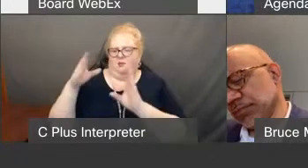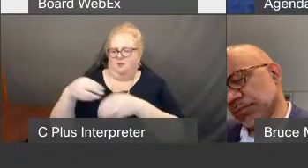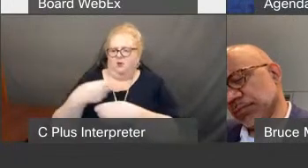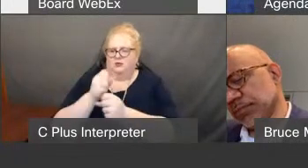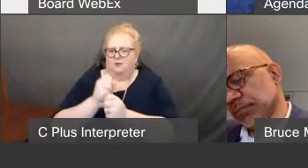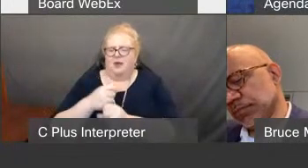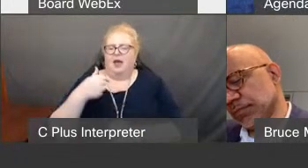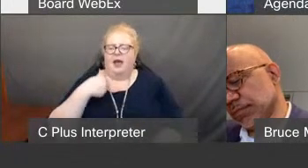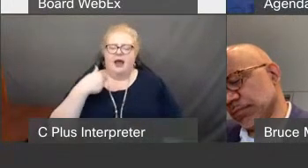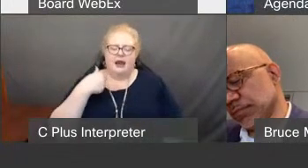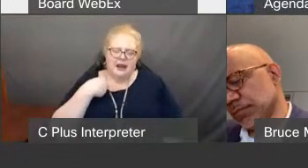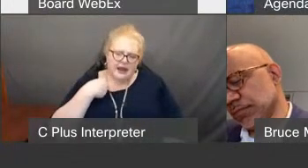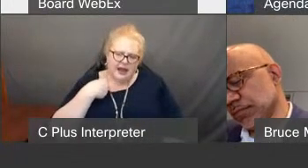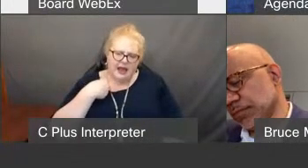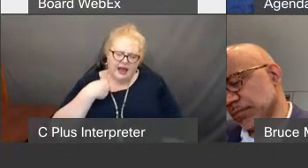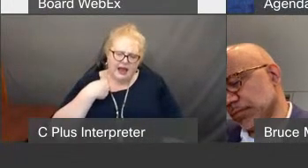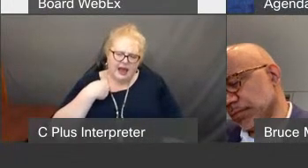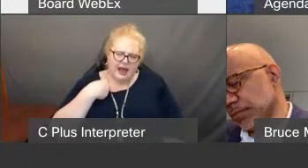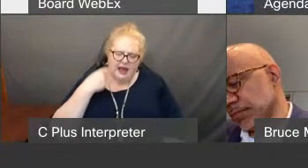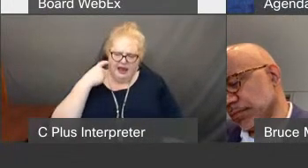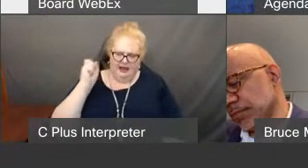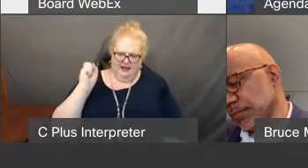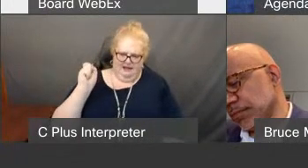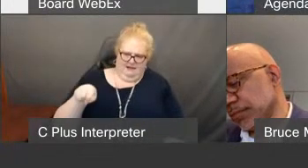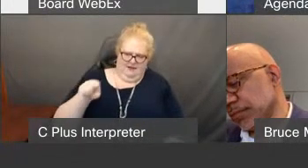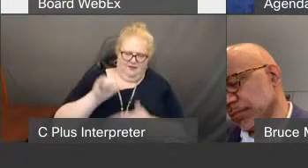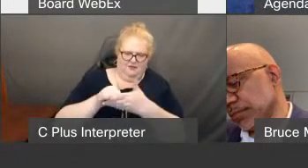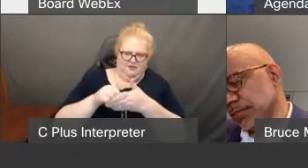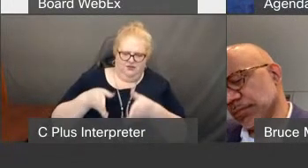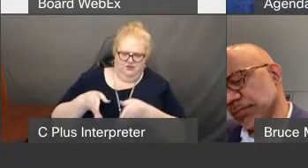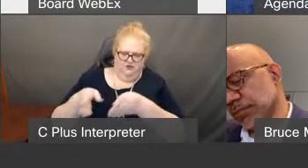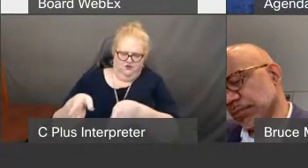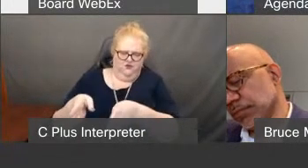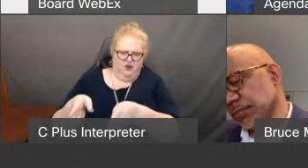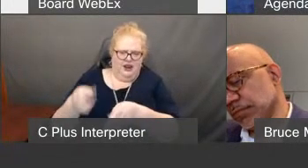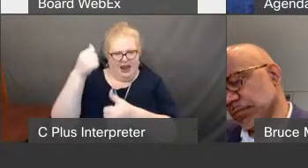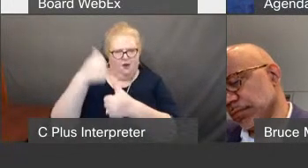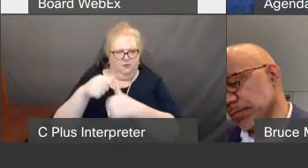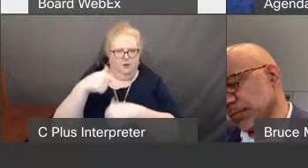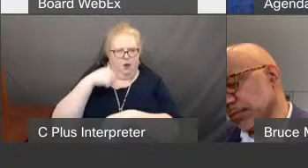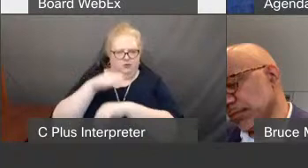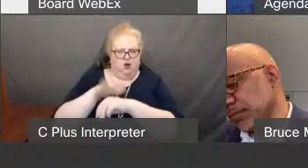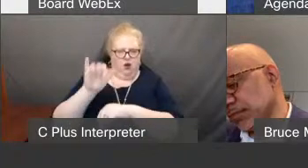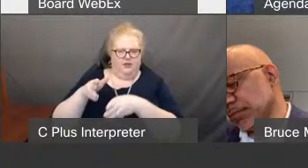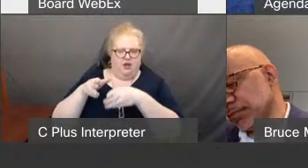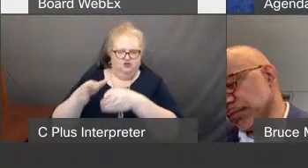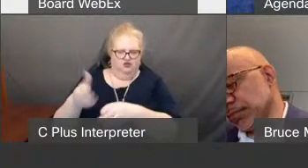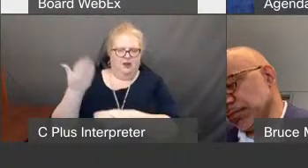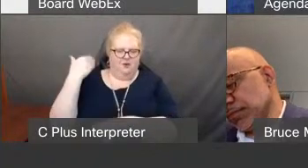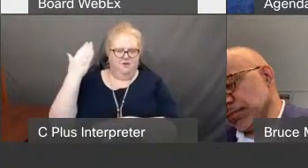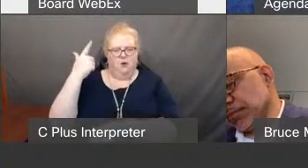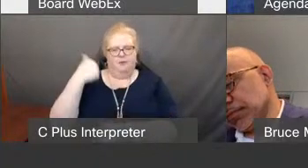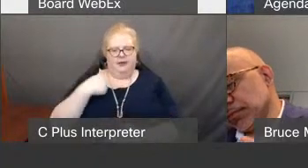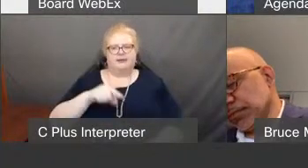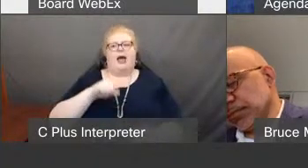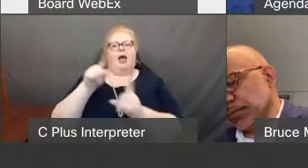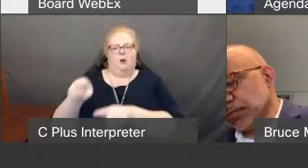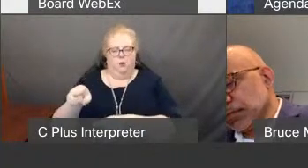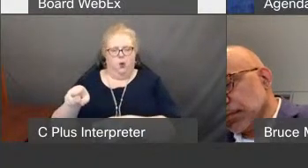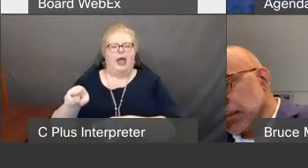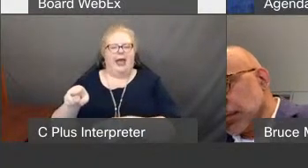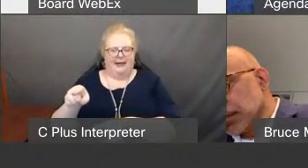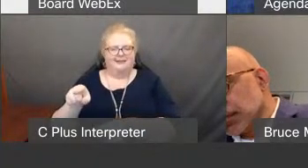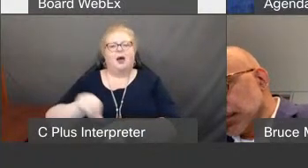street that I had been, I know I've been on that street before, because I remembered going over there looking at another issue when